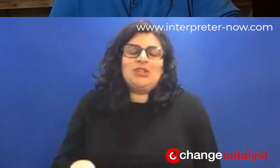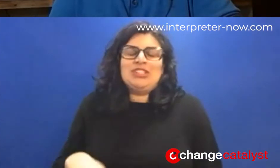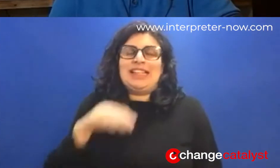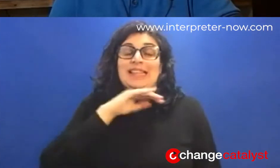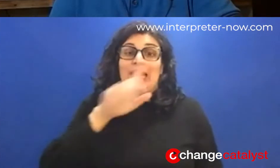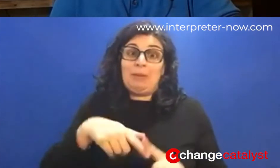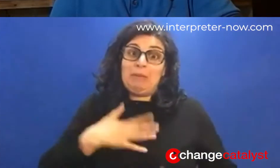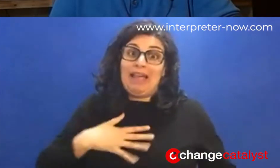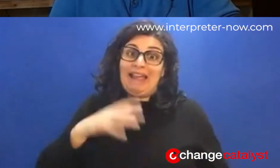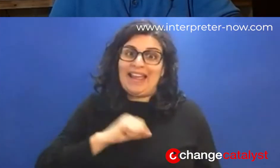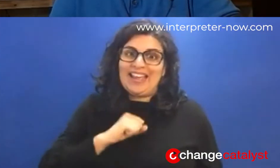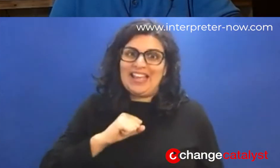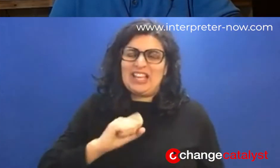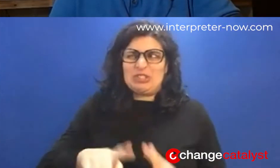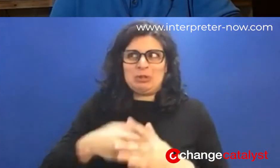into school.